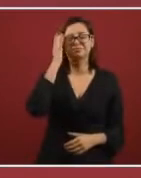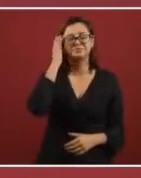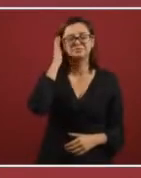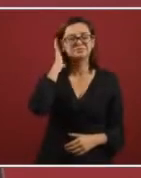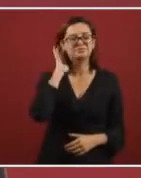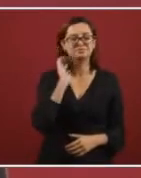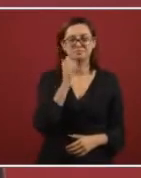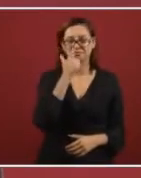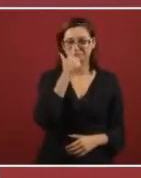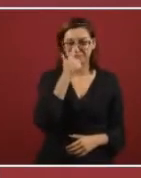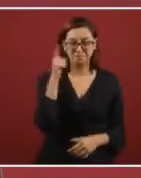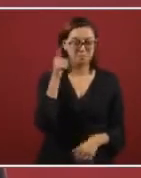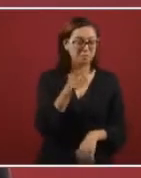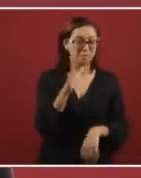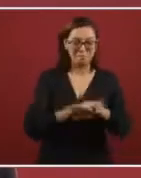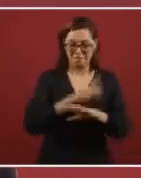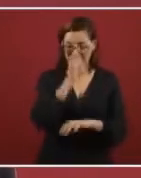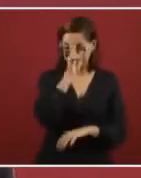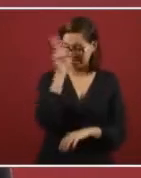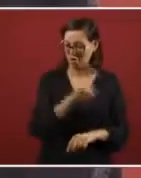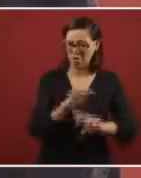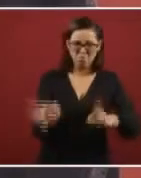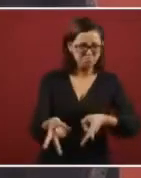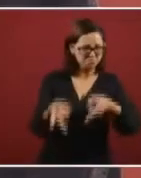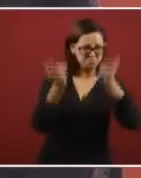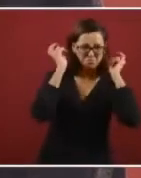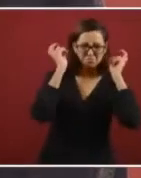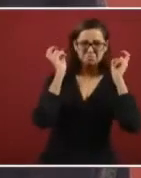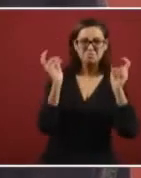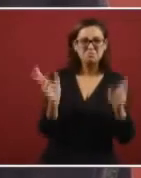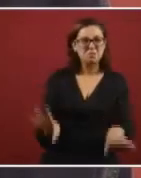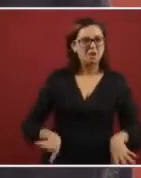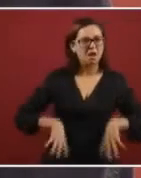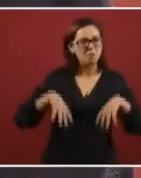el saqueo más grande was the biggest